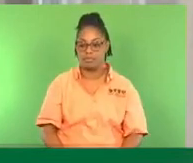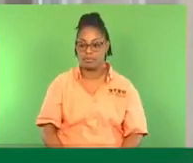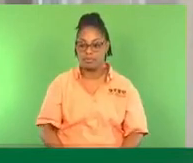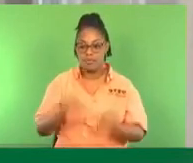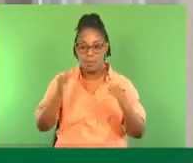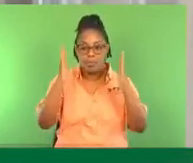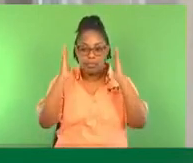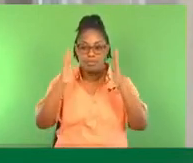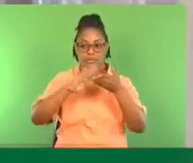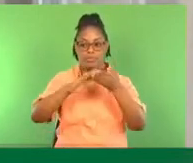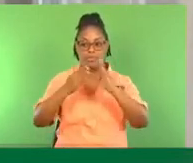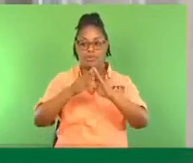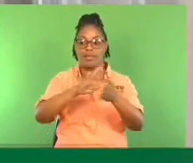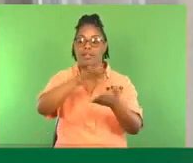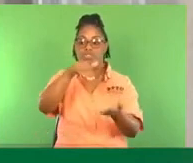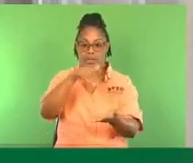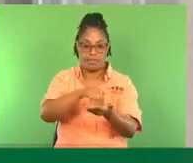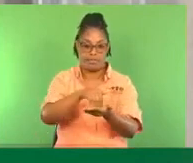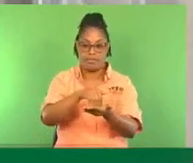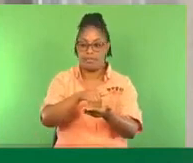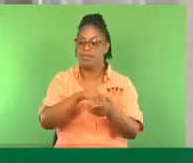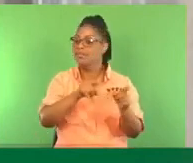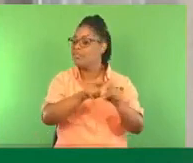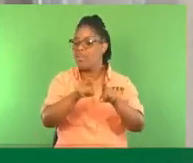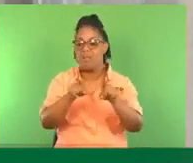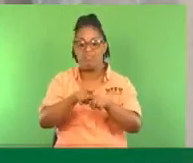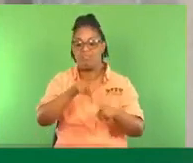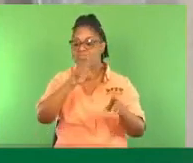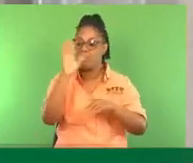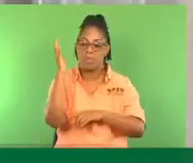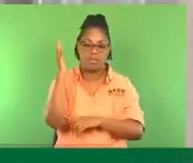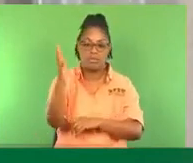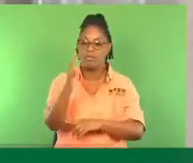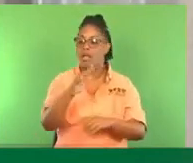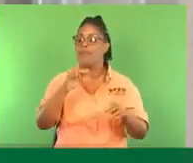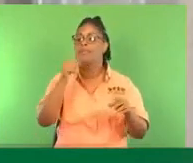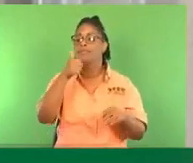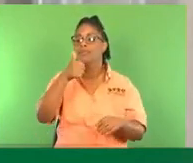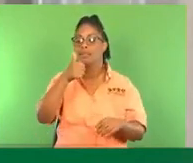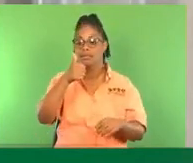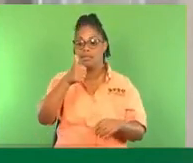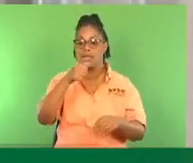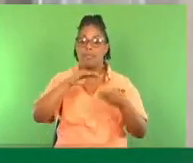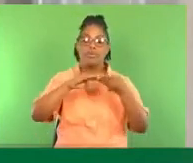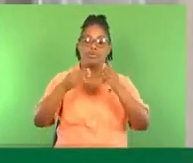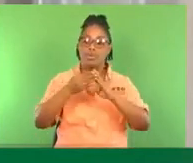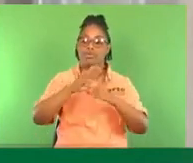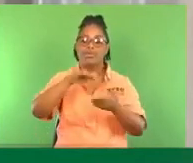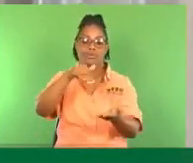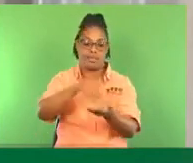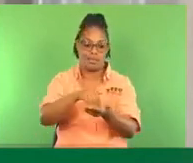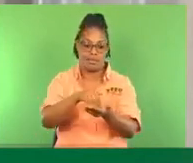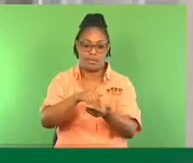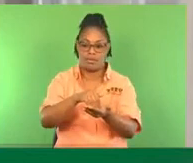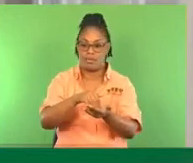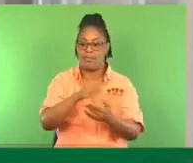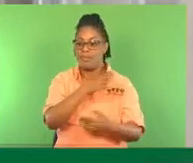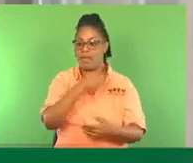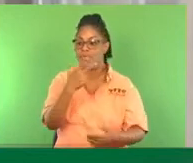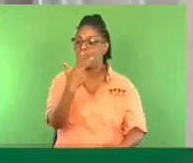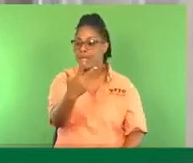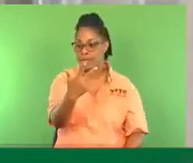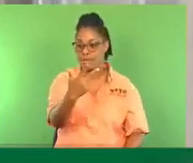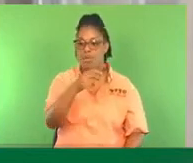in the constituency of Cumuto, Manzanilla, there are 10 community centers. 3 of these centers are in deplorable